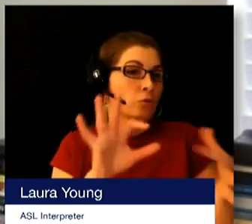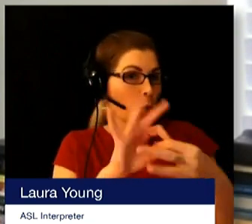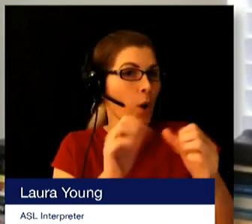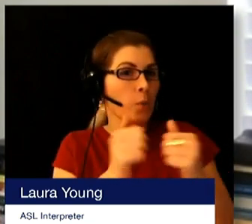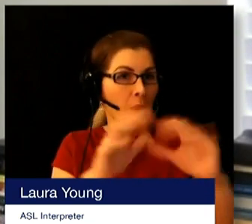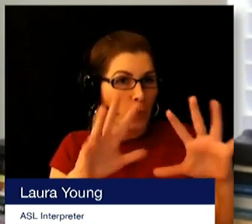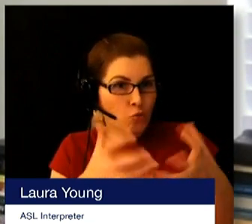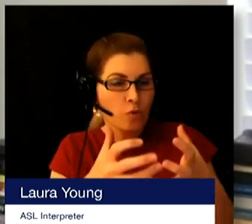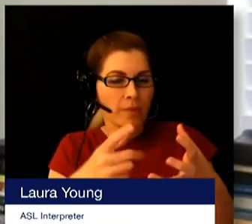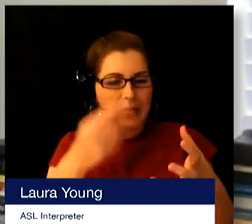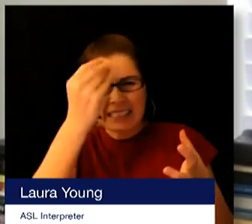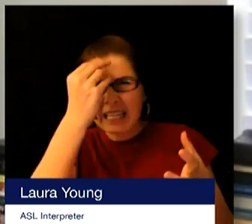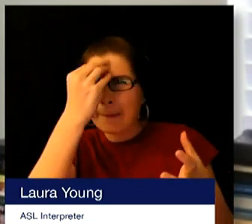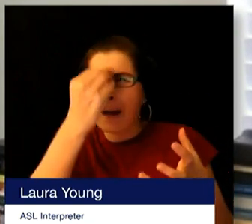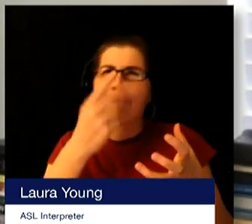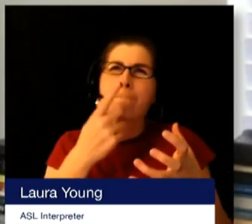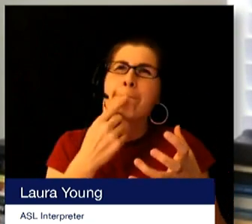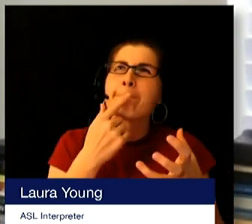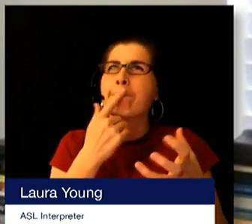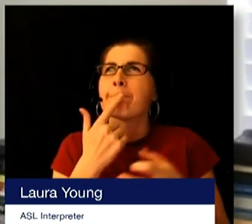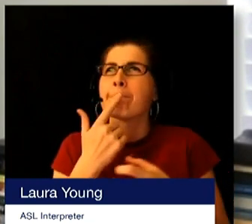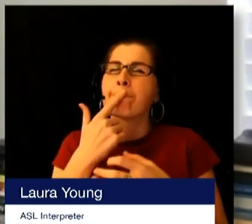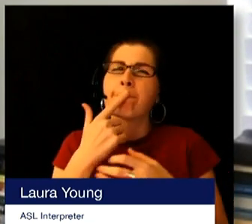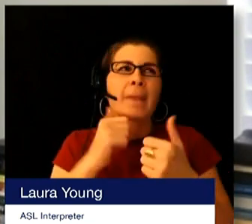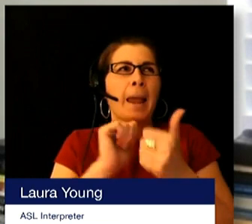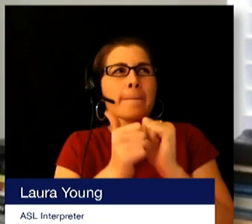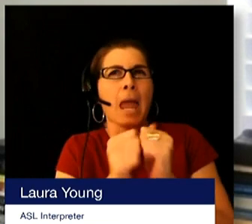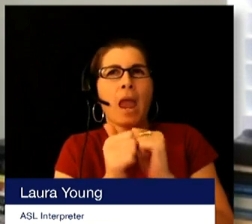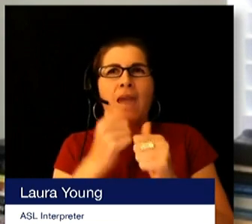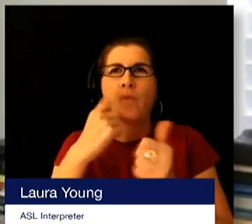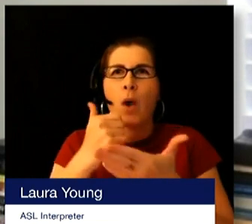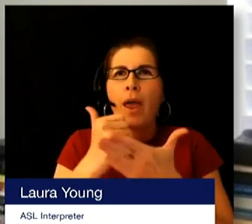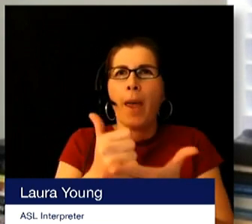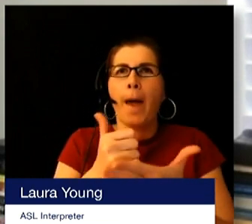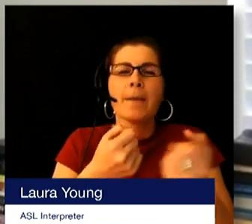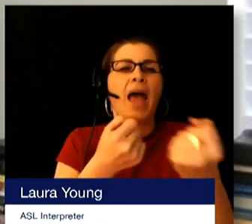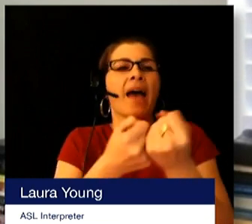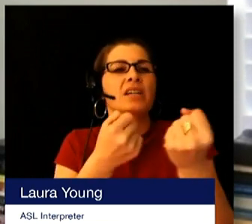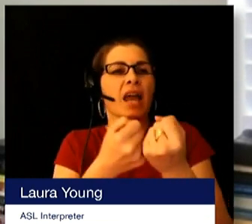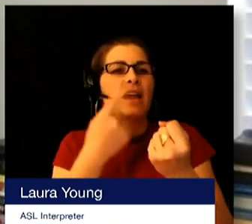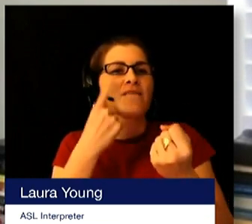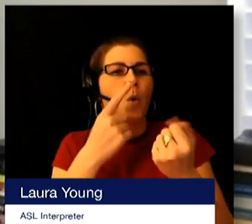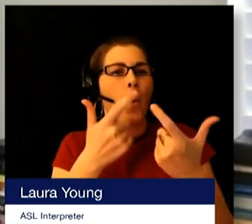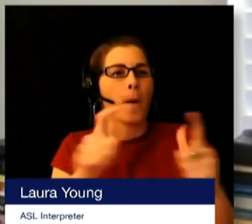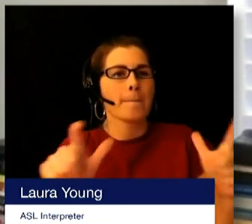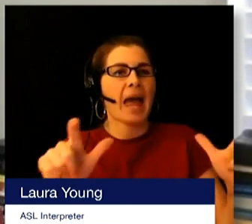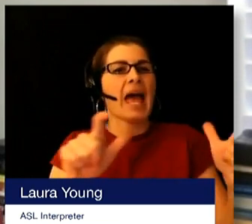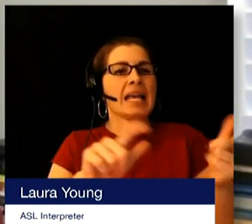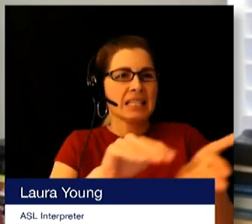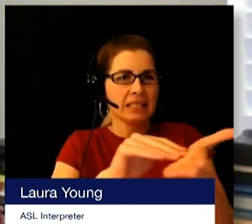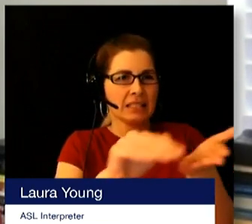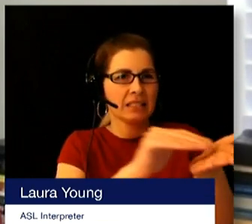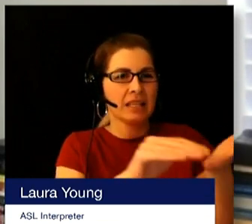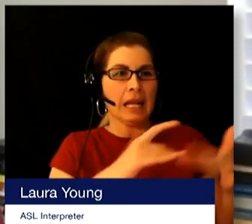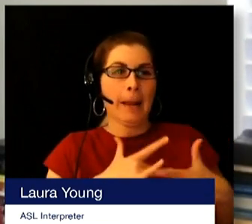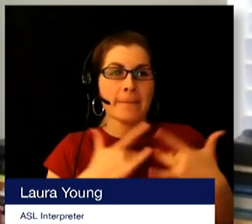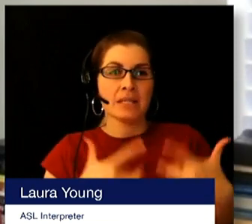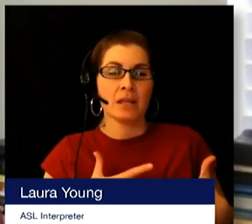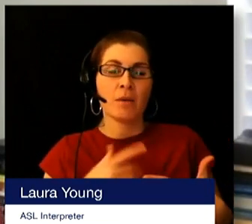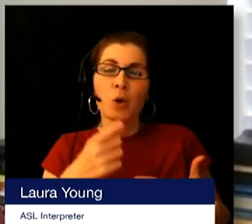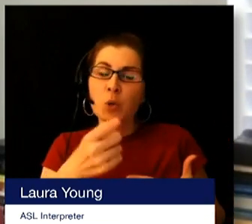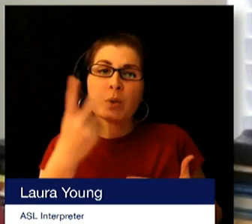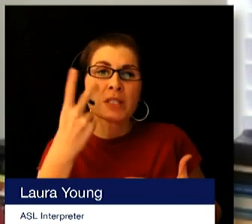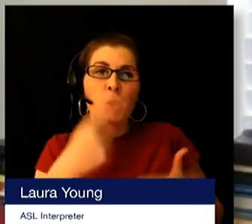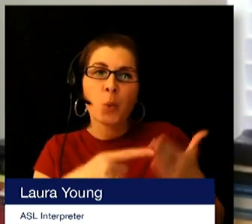to come up with a campaign to advocate for mass clemency for those individuals. But the point is, like, see what you can do. Reach